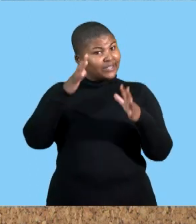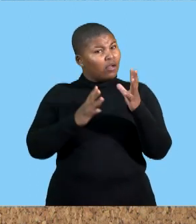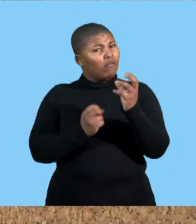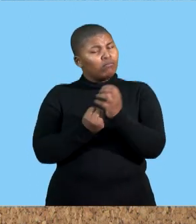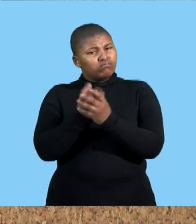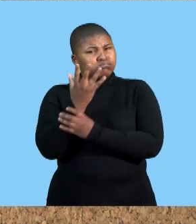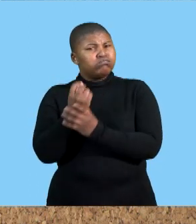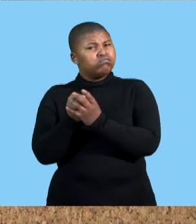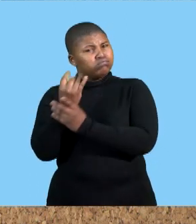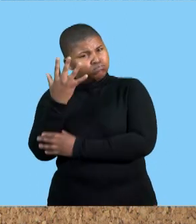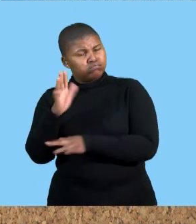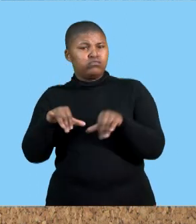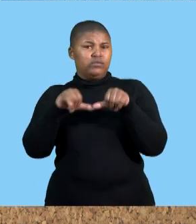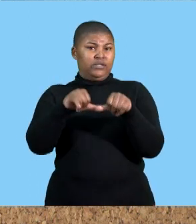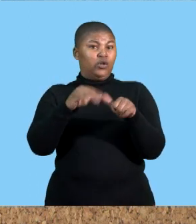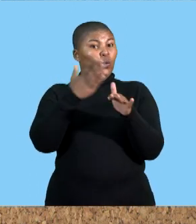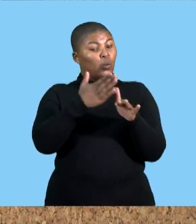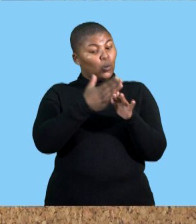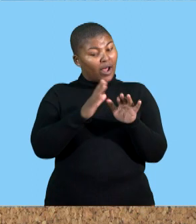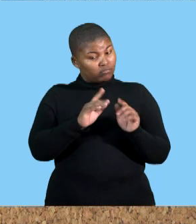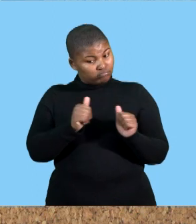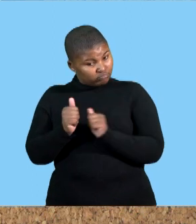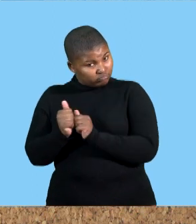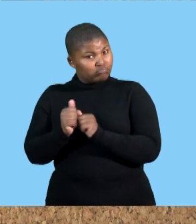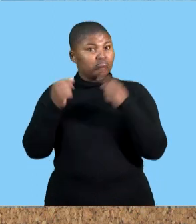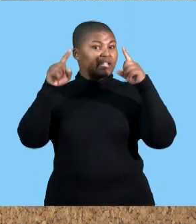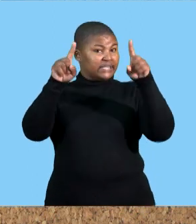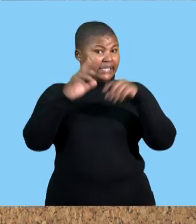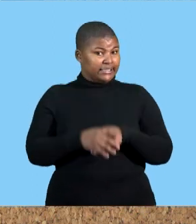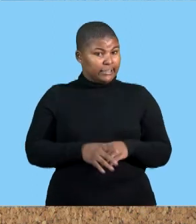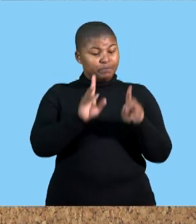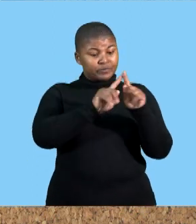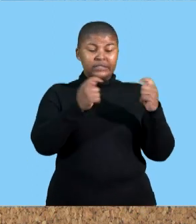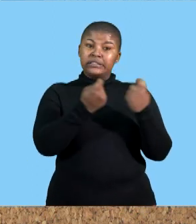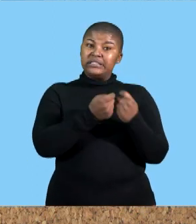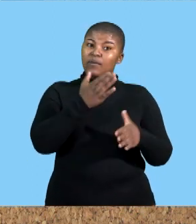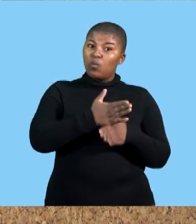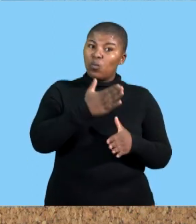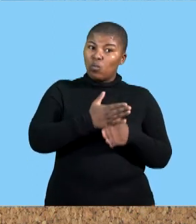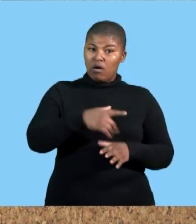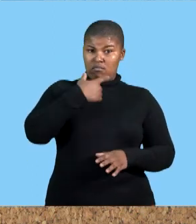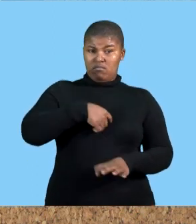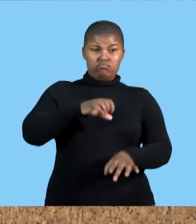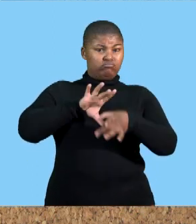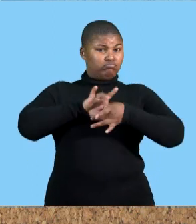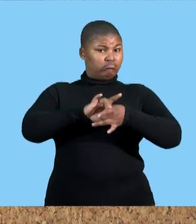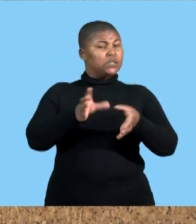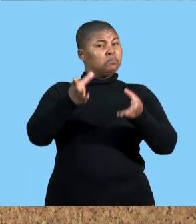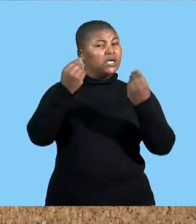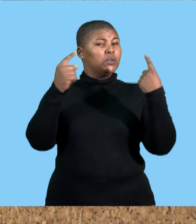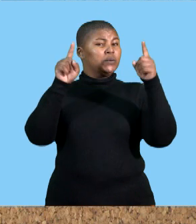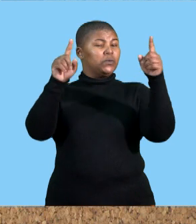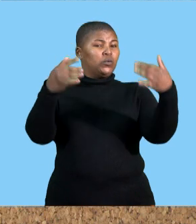together is success." Through teamwork and effective interpersonal relationships, great results can be